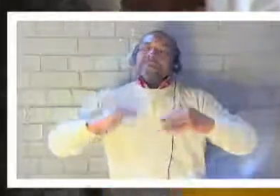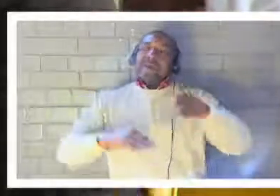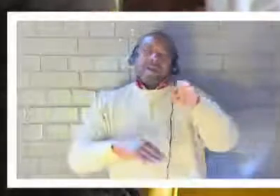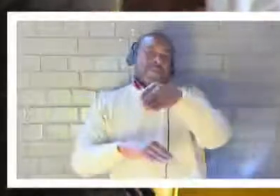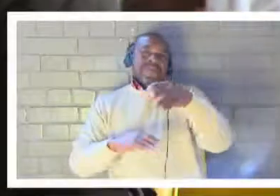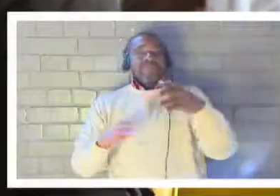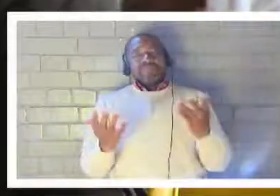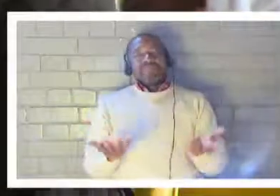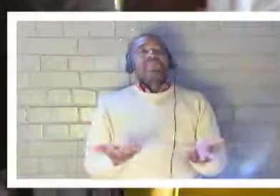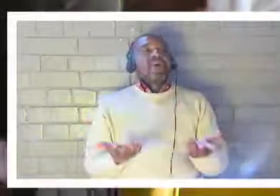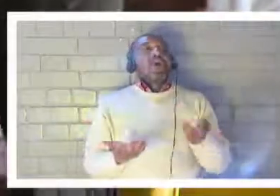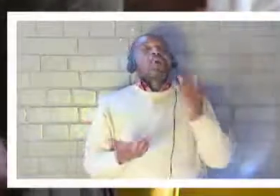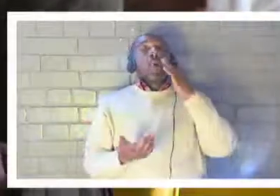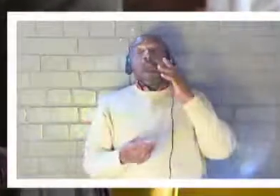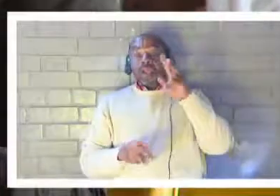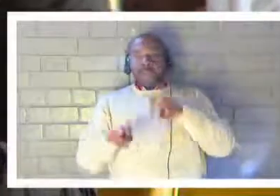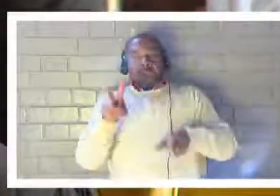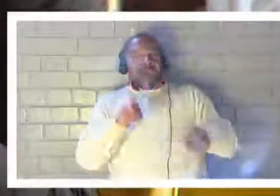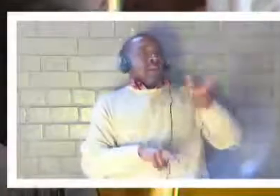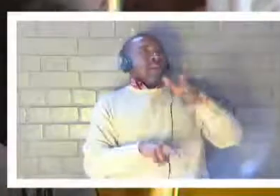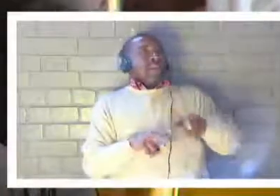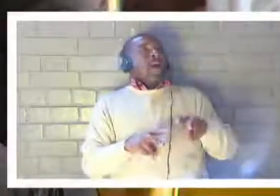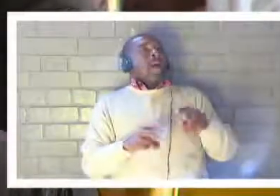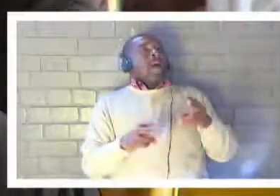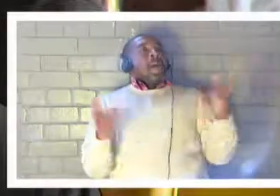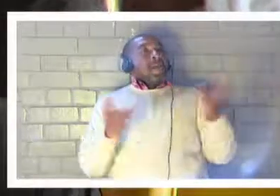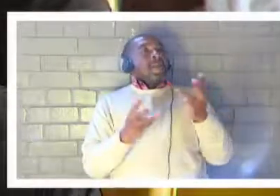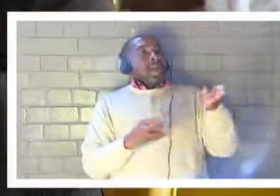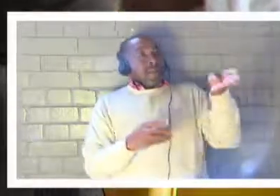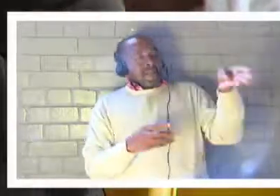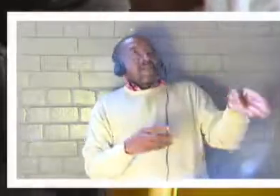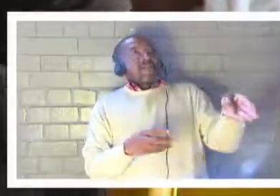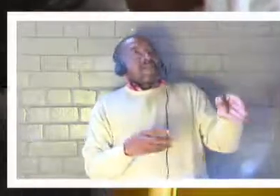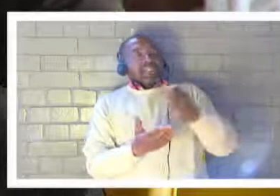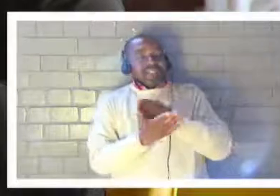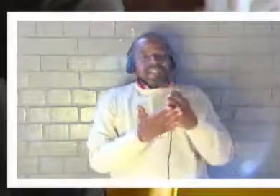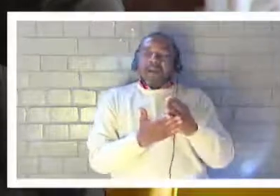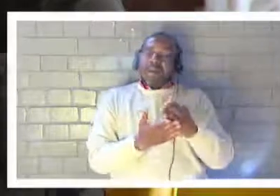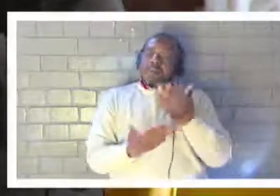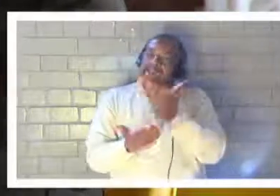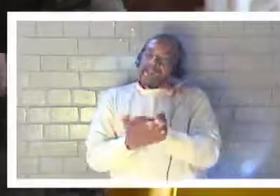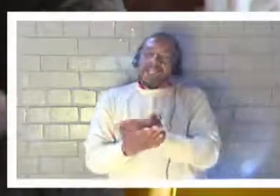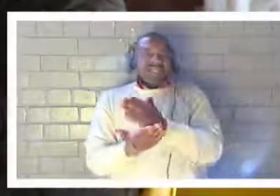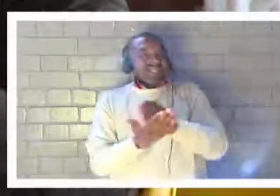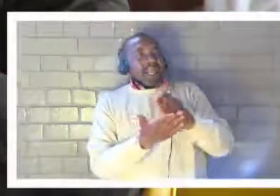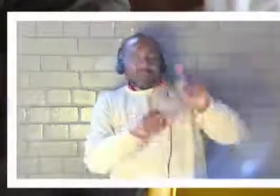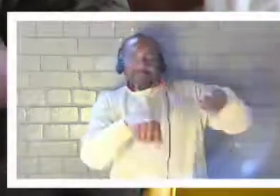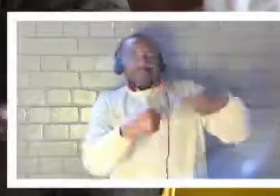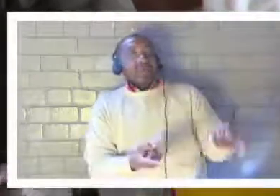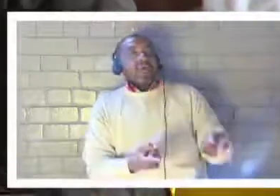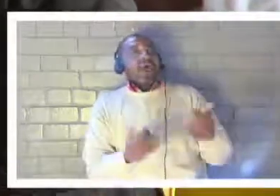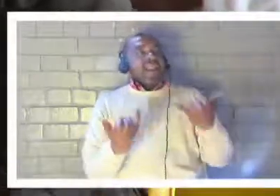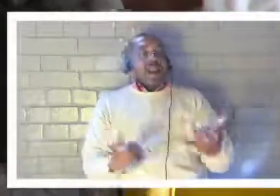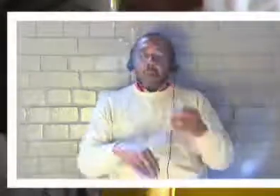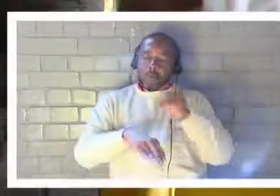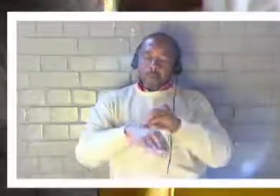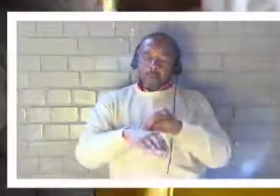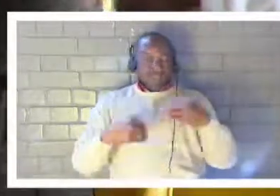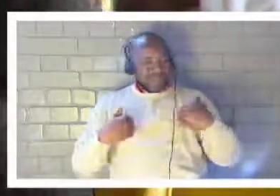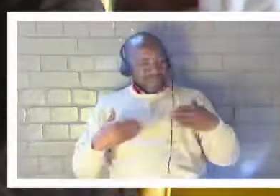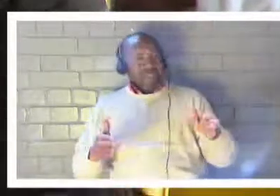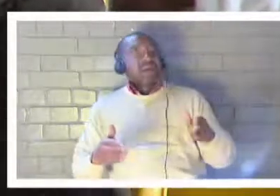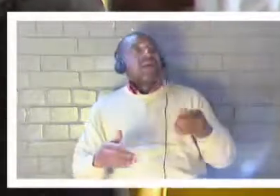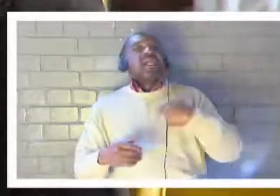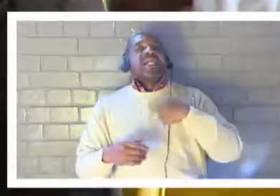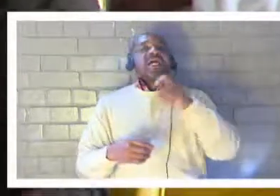managing remotely. And then it's difficult for us to maintain. We end up now using even the cleaners, the property caterers, to